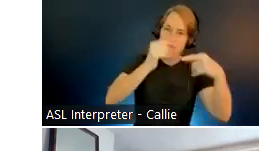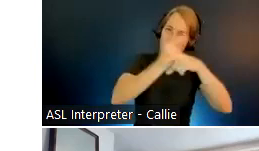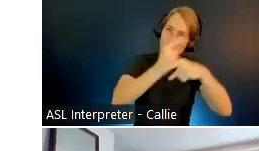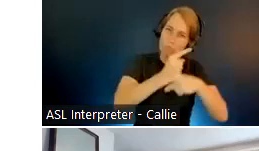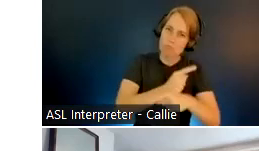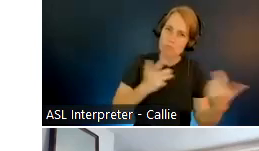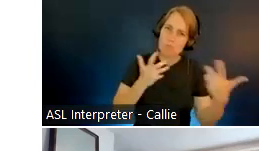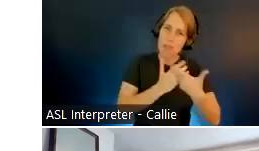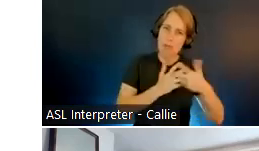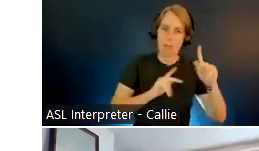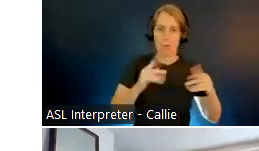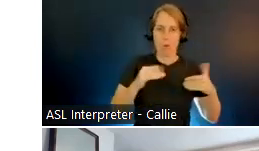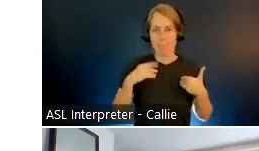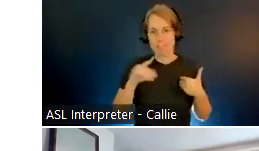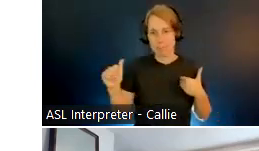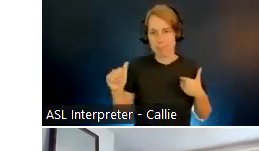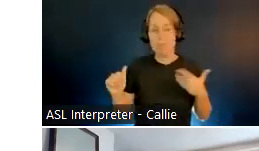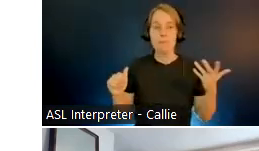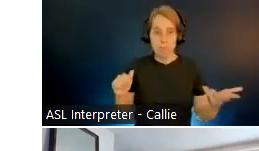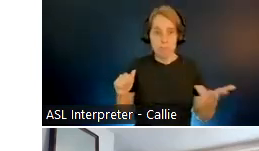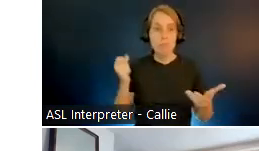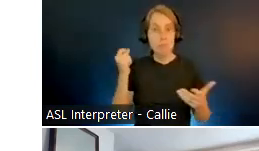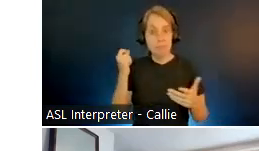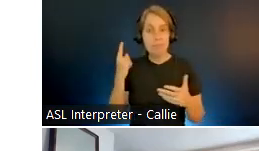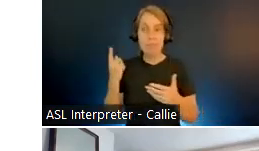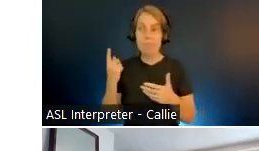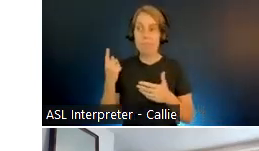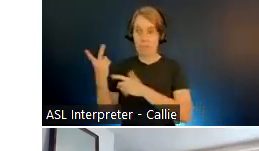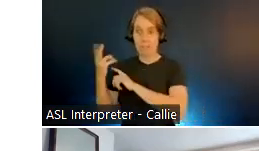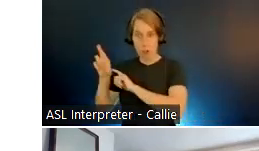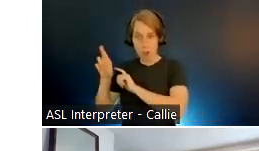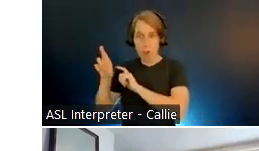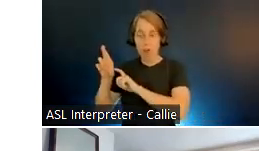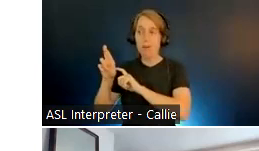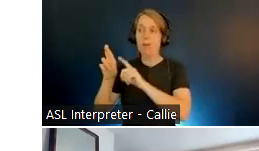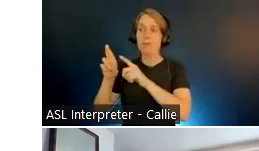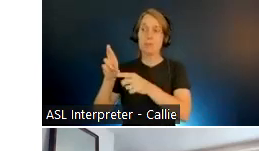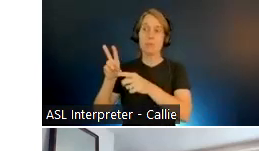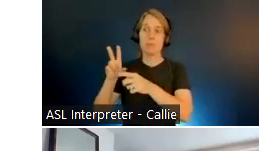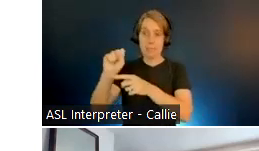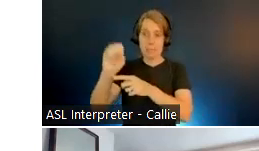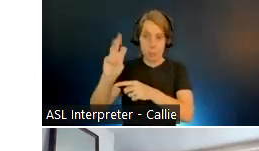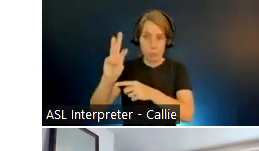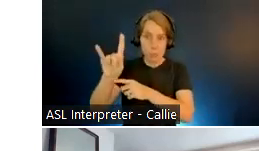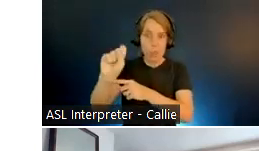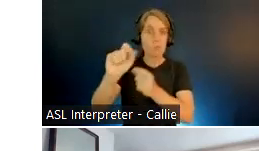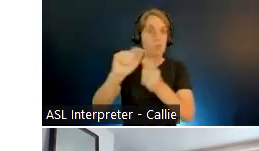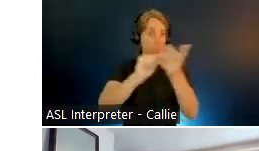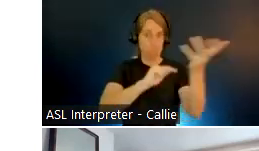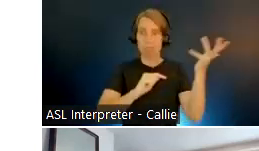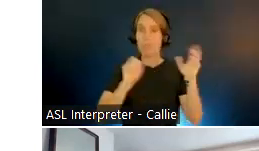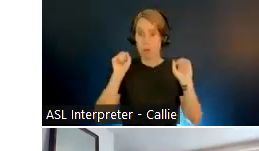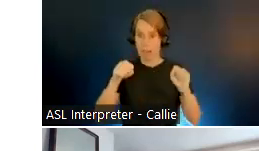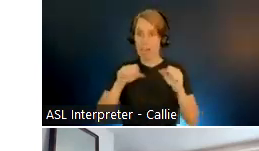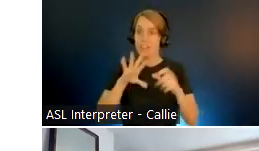disabilities. And so that not only includes services through vocational rehabilitation, but then also SC Works. And so if you